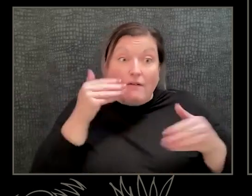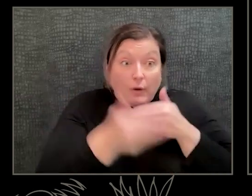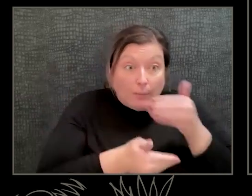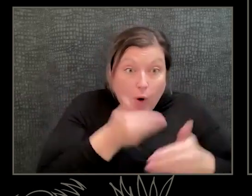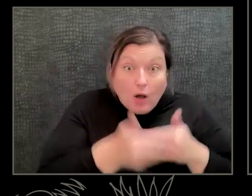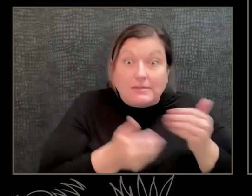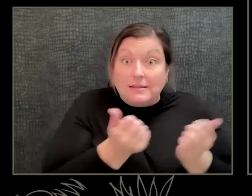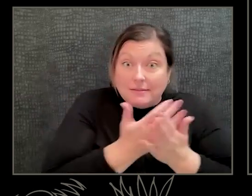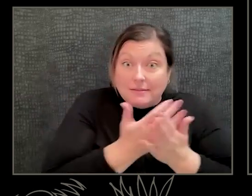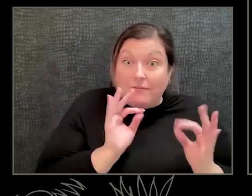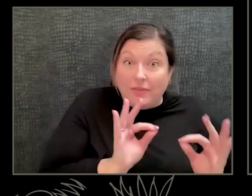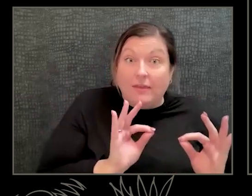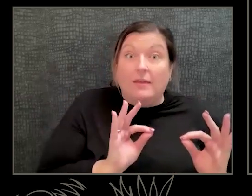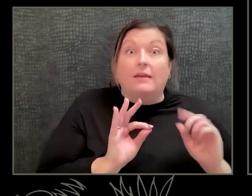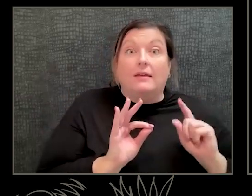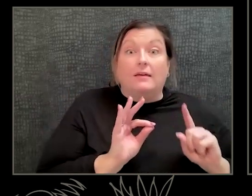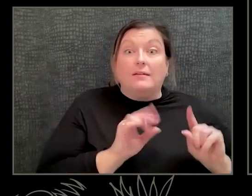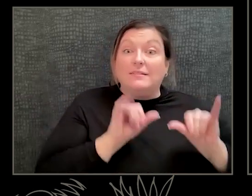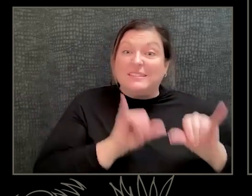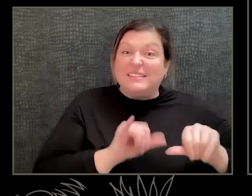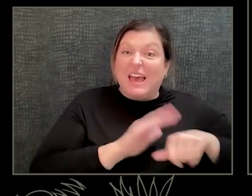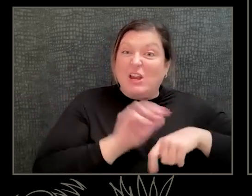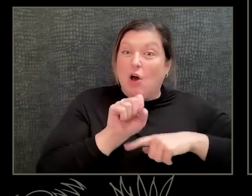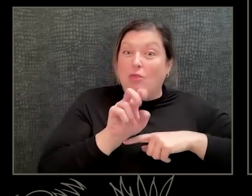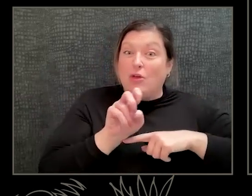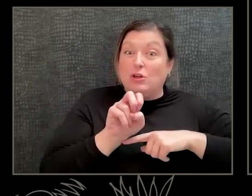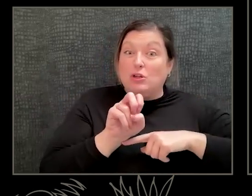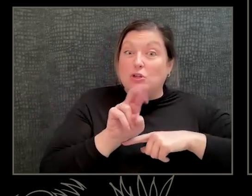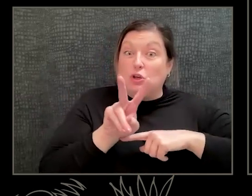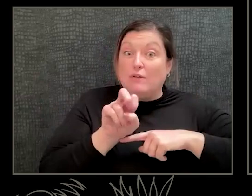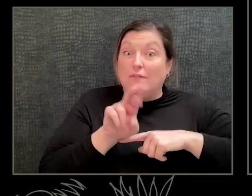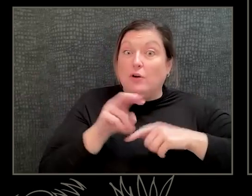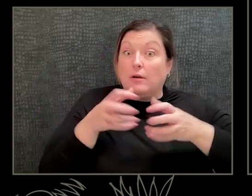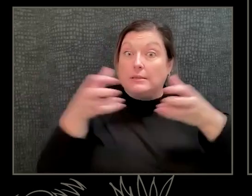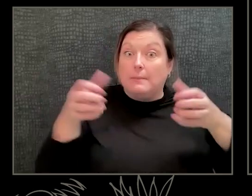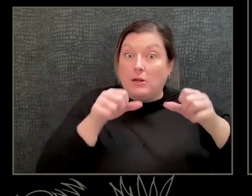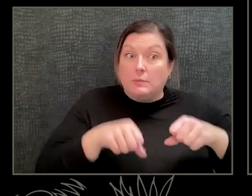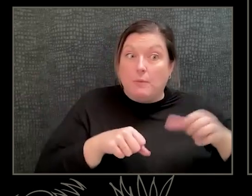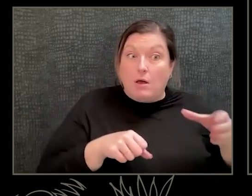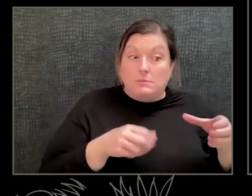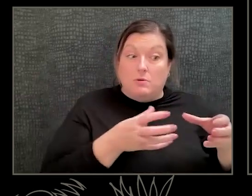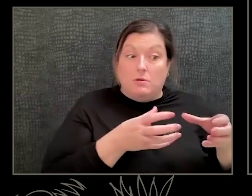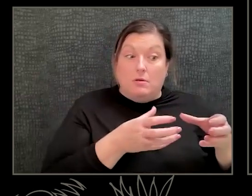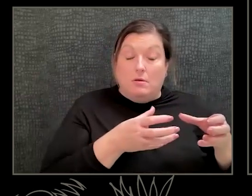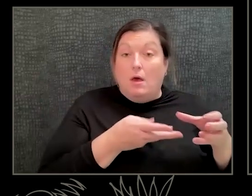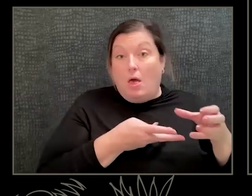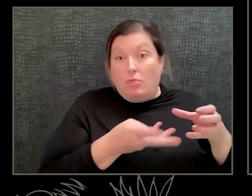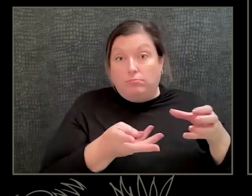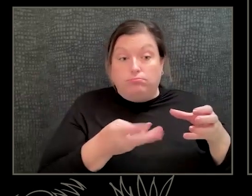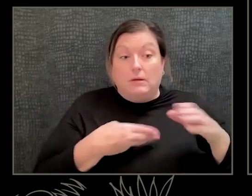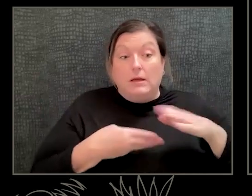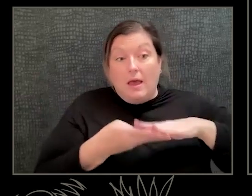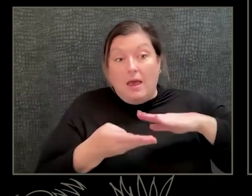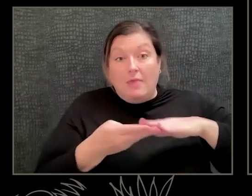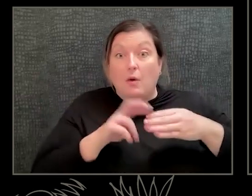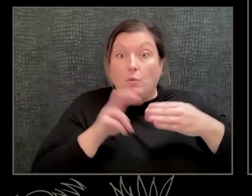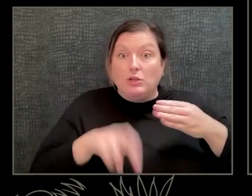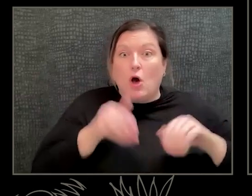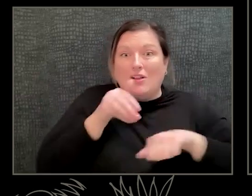whatever. Everything stayed on the server as much as possible, and then the result got sent down to the